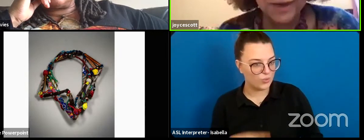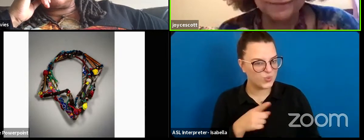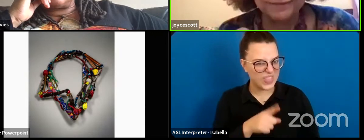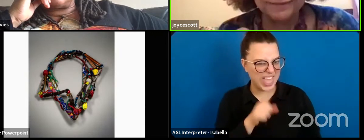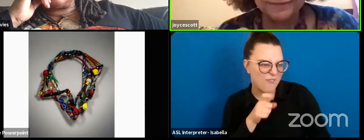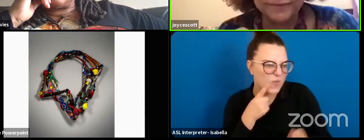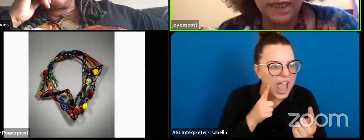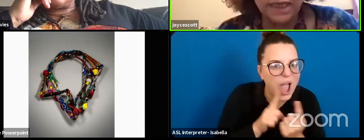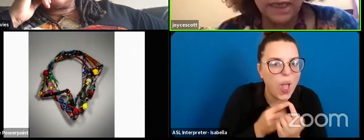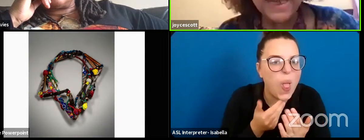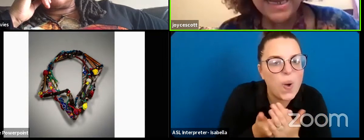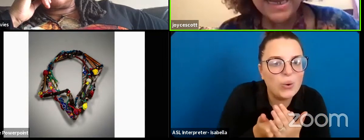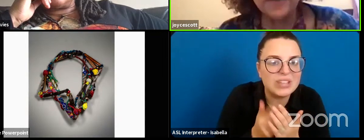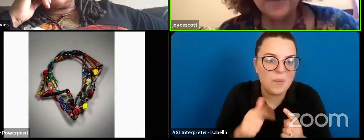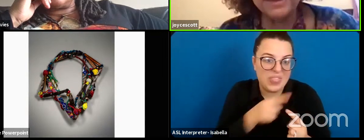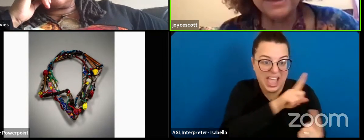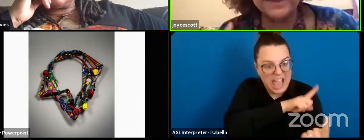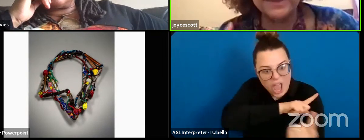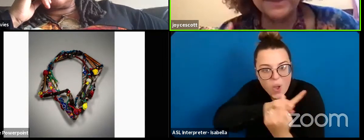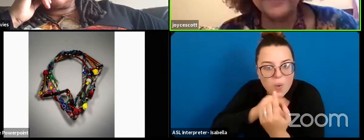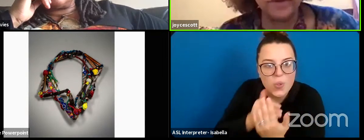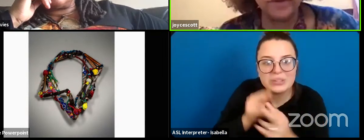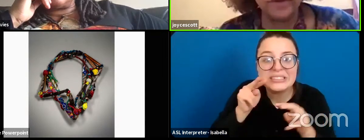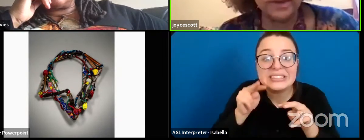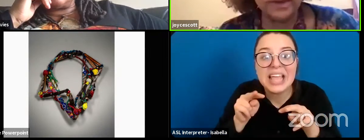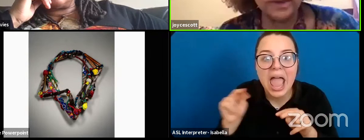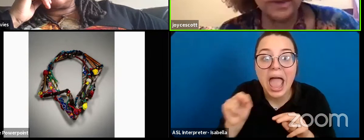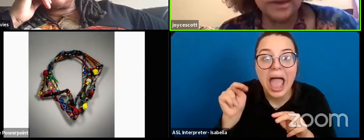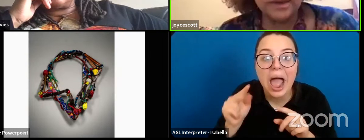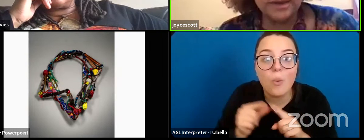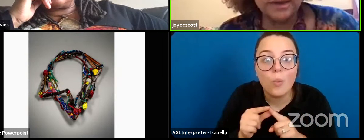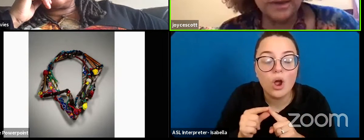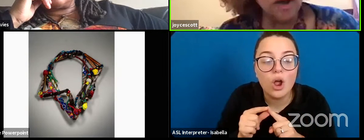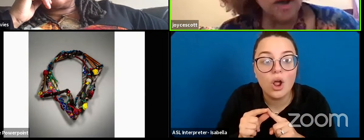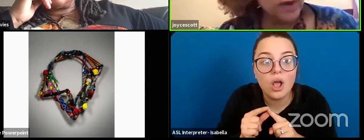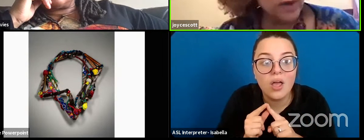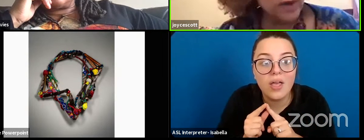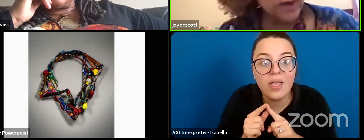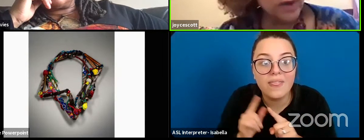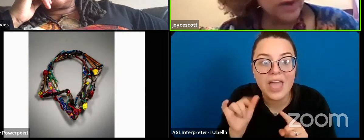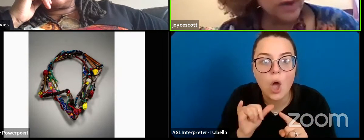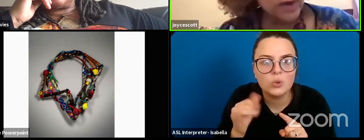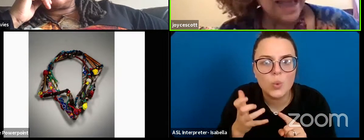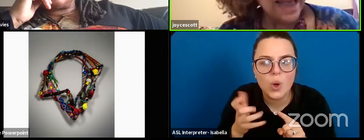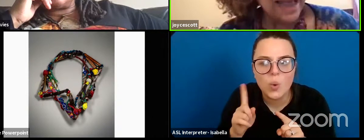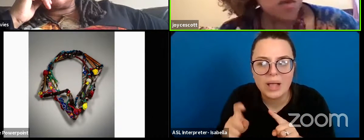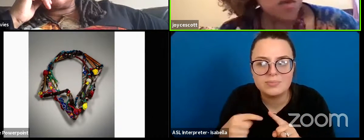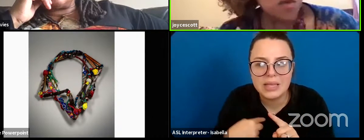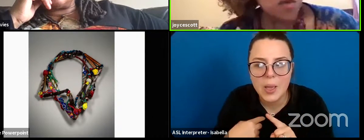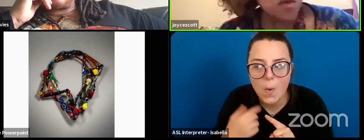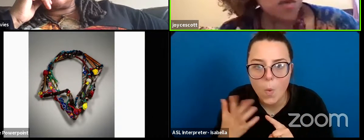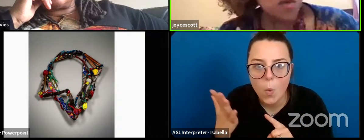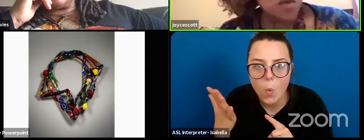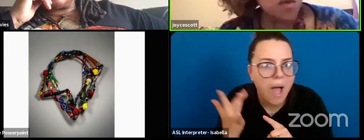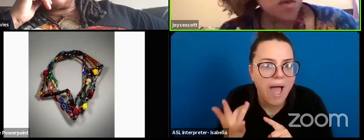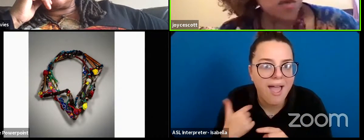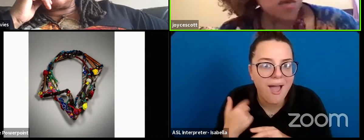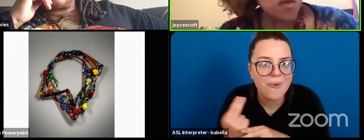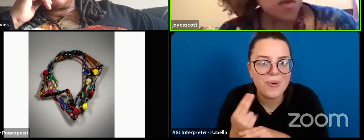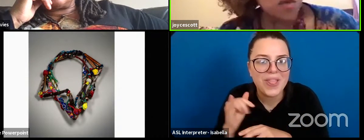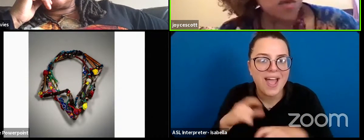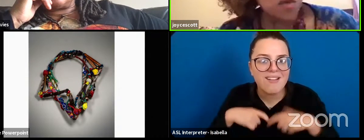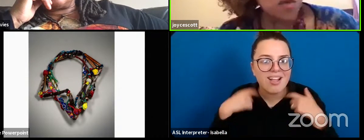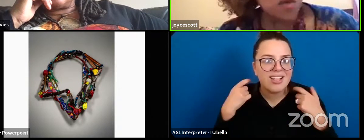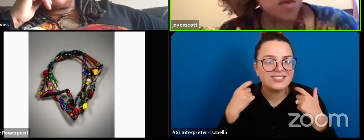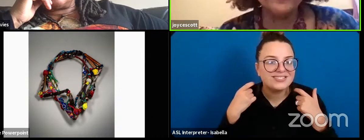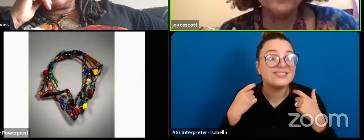on it. And when they get close to me and see that it's the N word, they also wanna ask me why I would wear it. And then